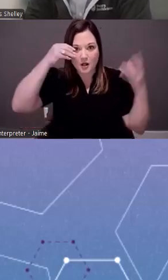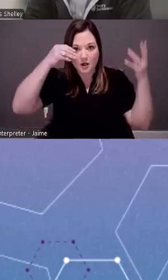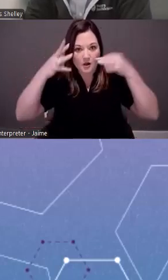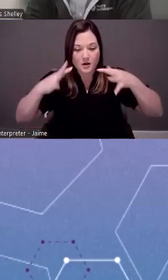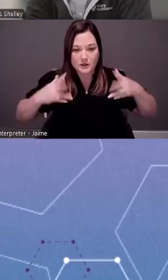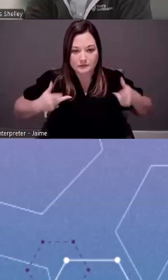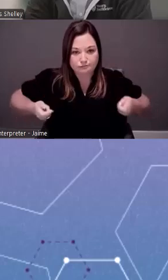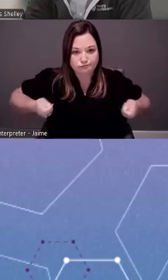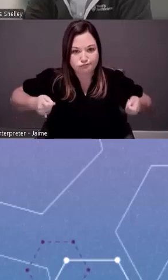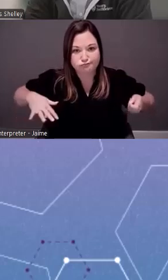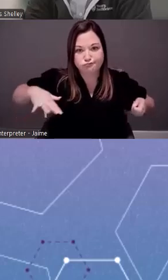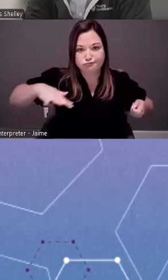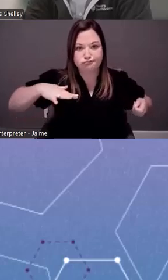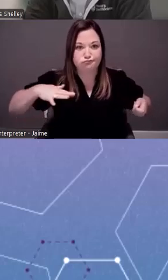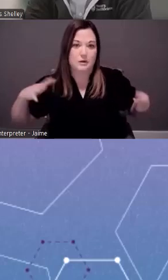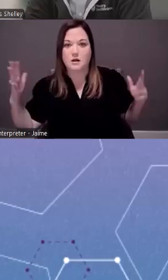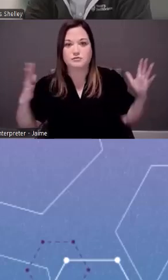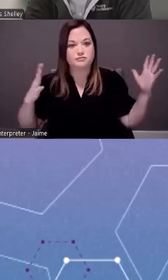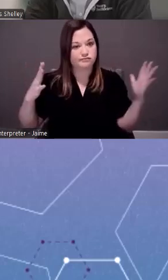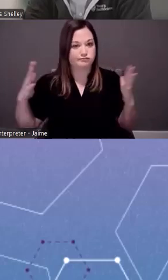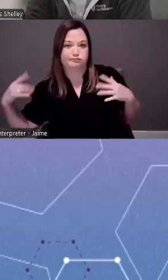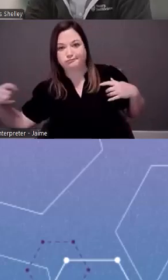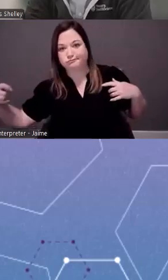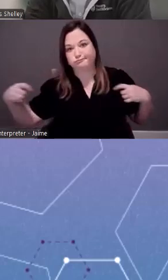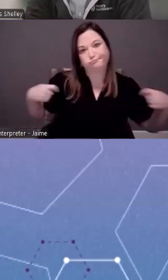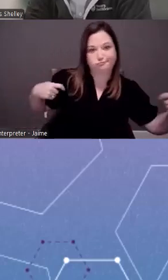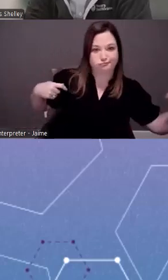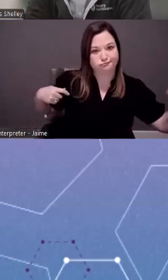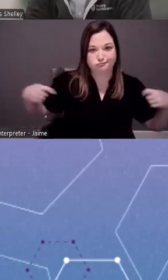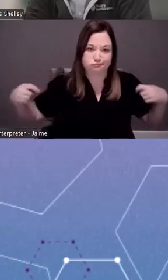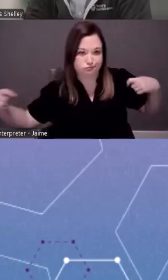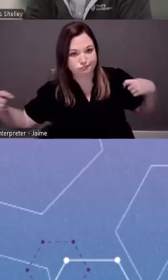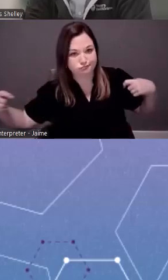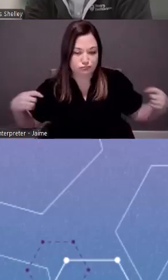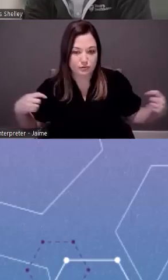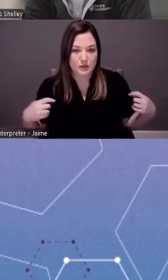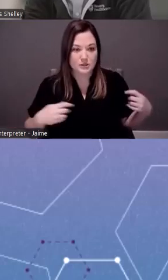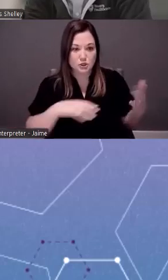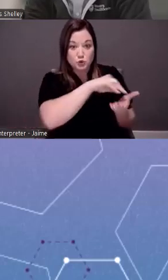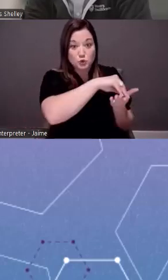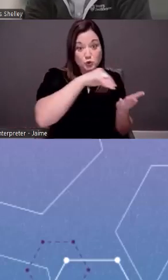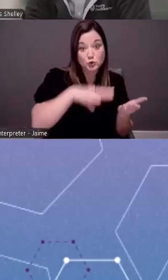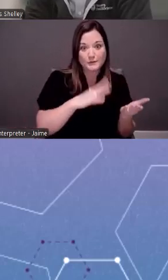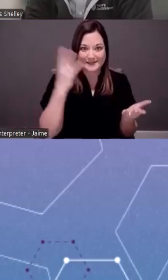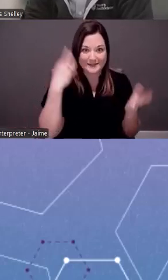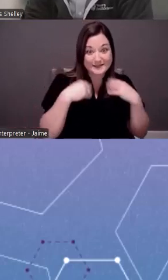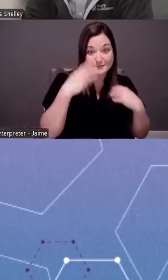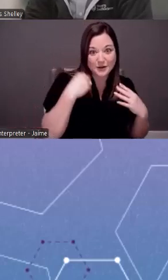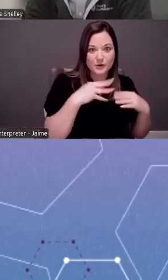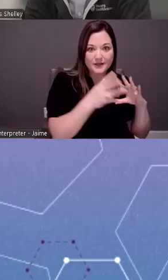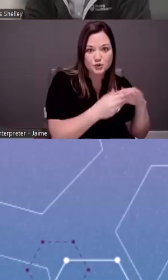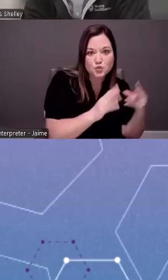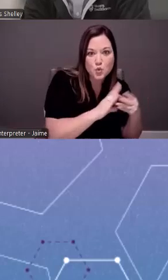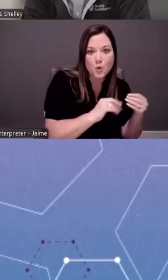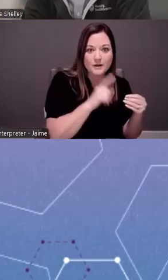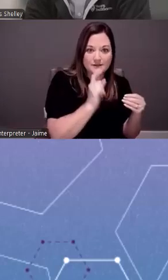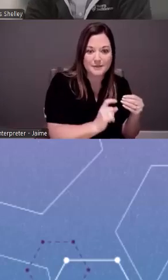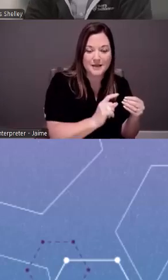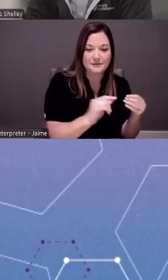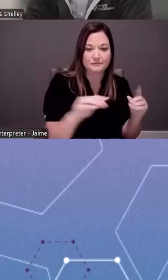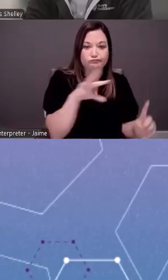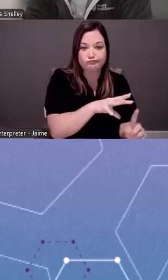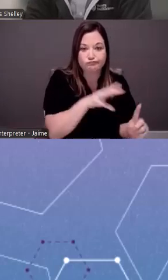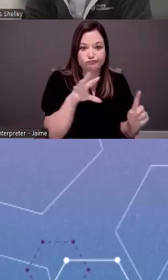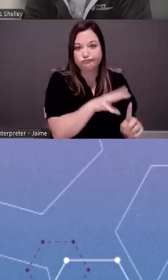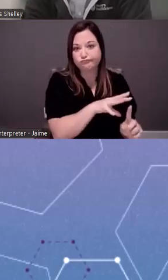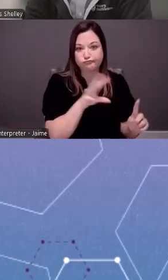it's a lot of competing demands. So there's all the student experience type stories that they need to cover, and